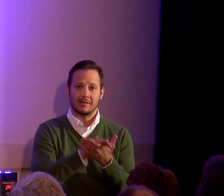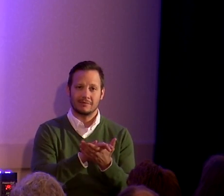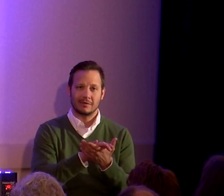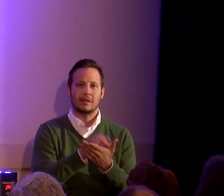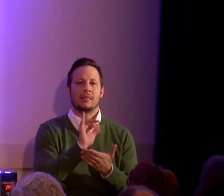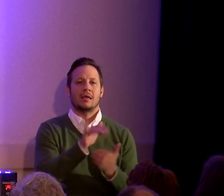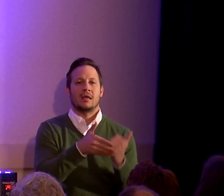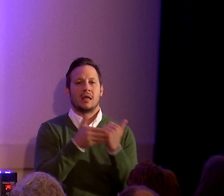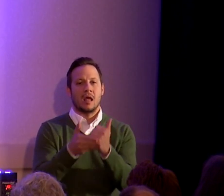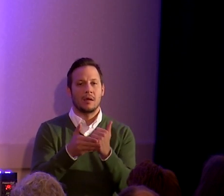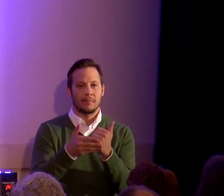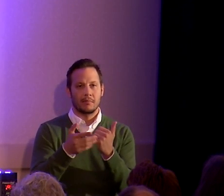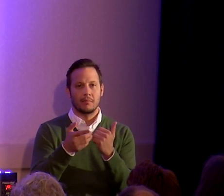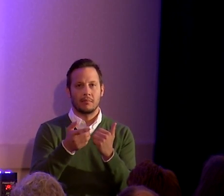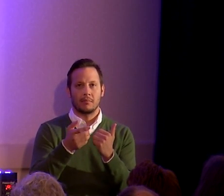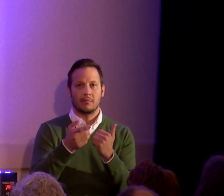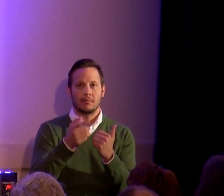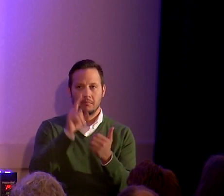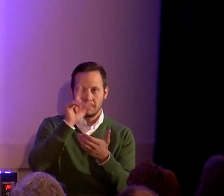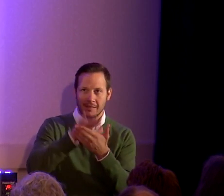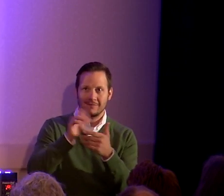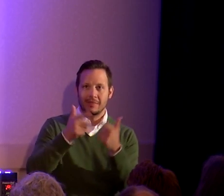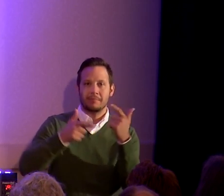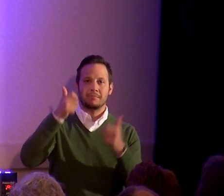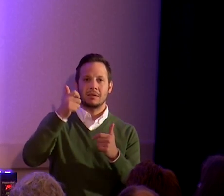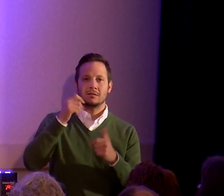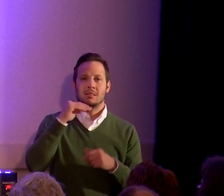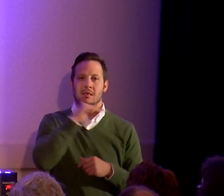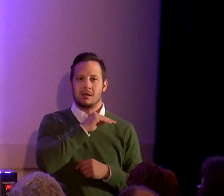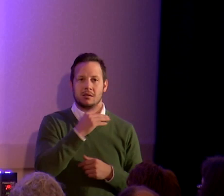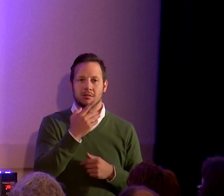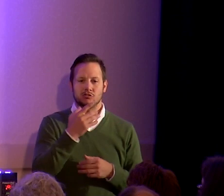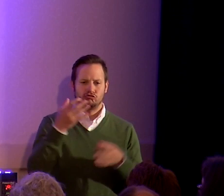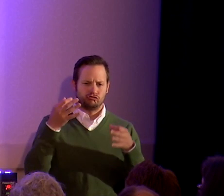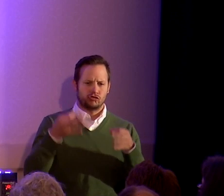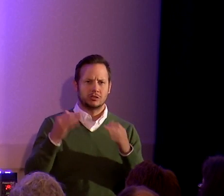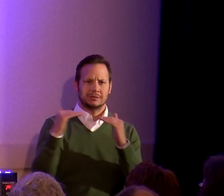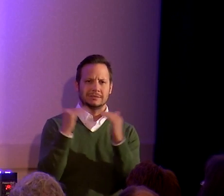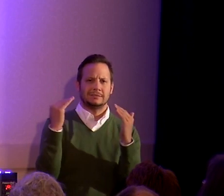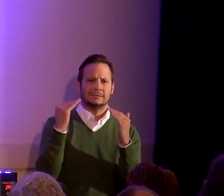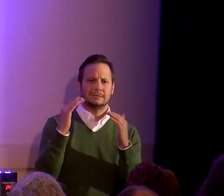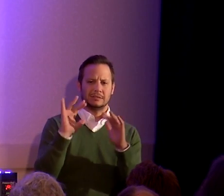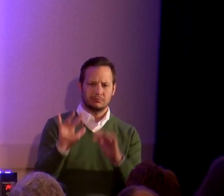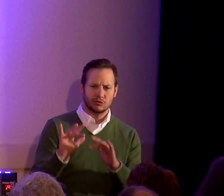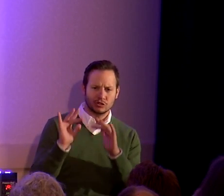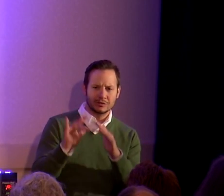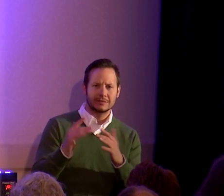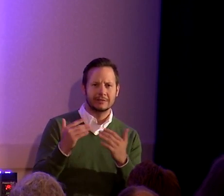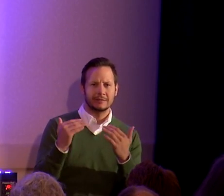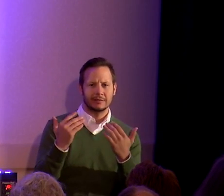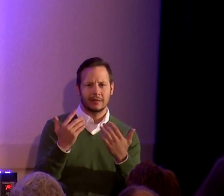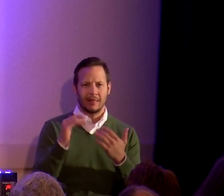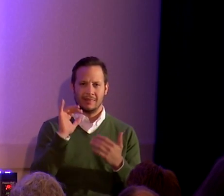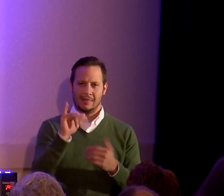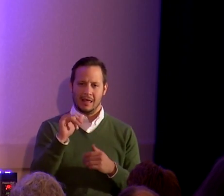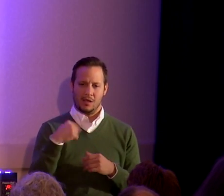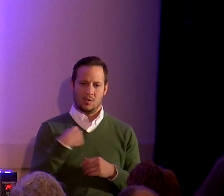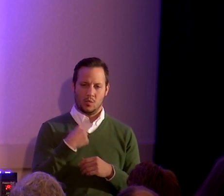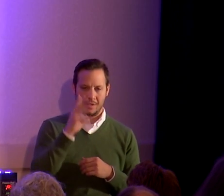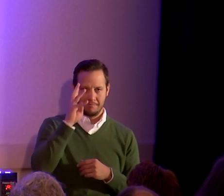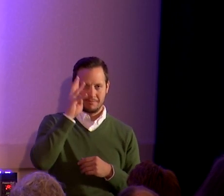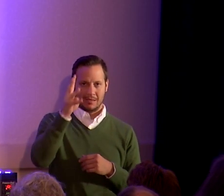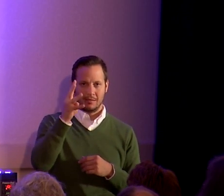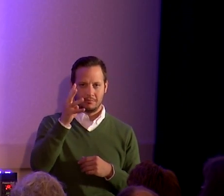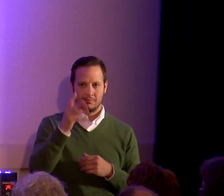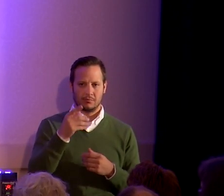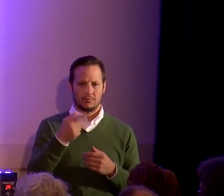bigger lies of justice and fairness and mercy. Those are not inherently human traits. Those are things we made up to try to get along with each other, to try to make our